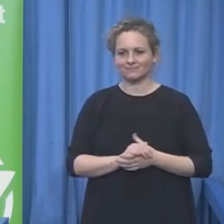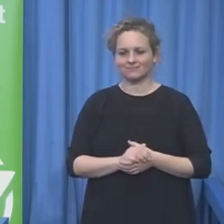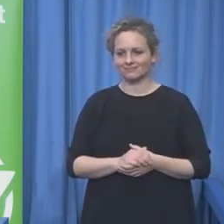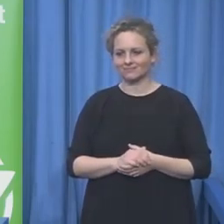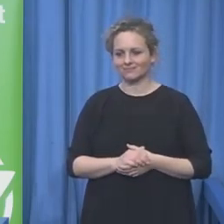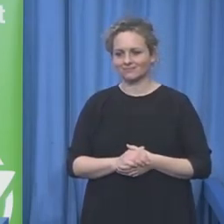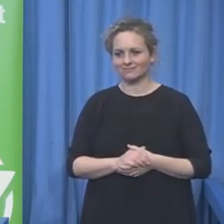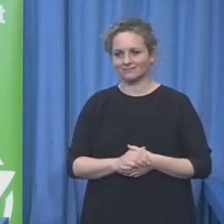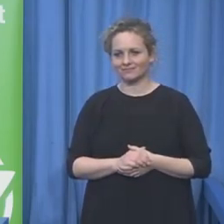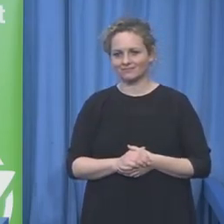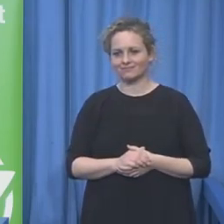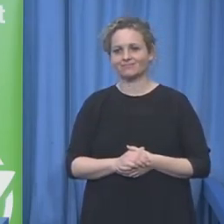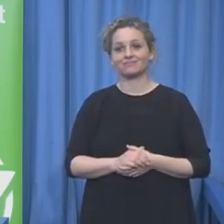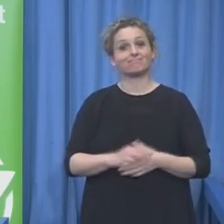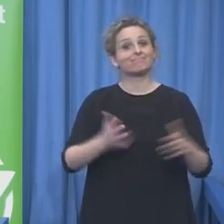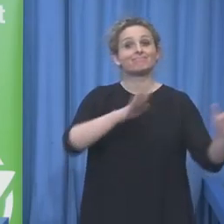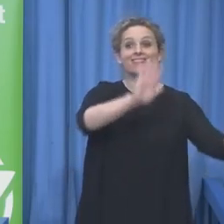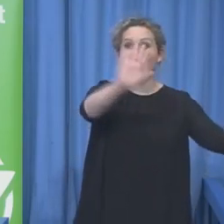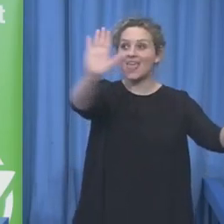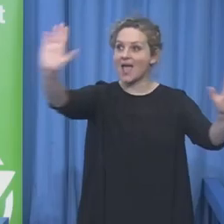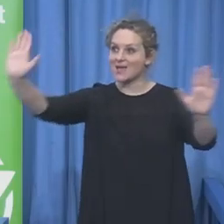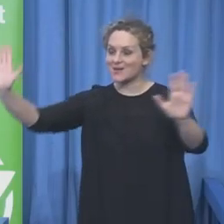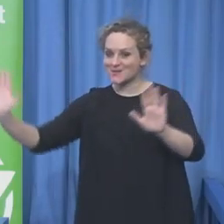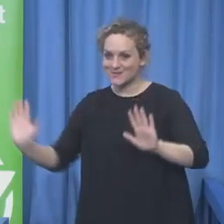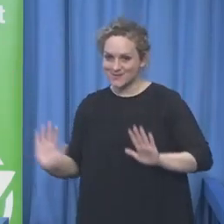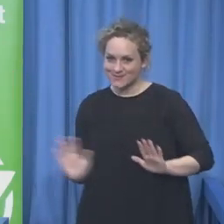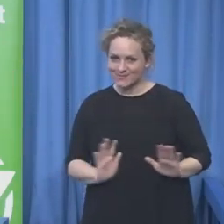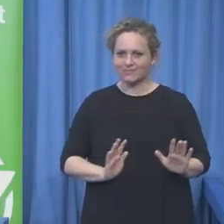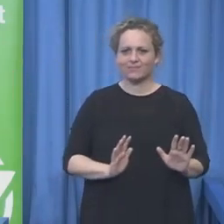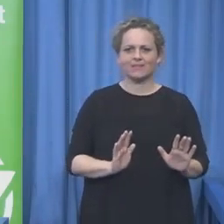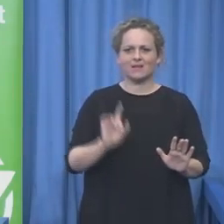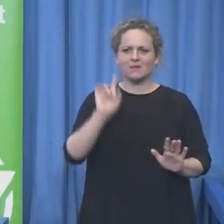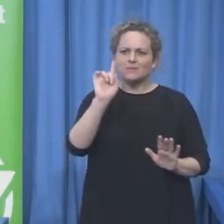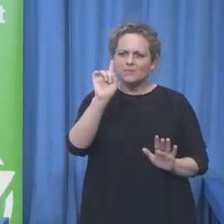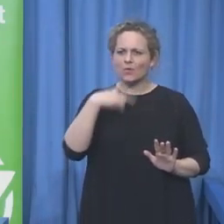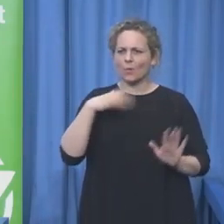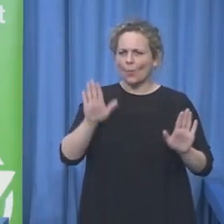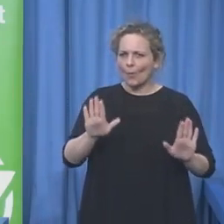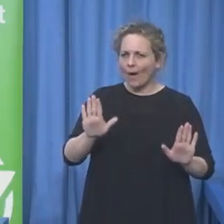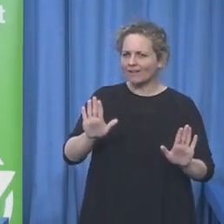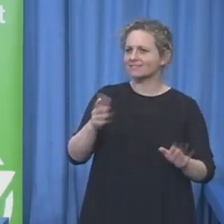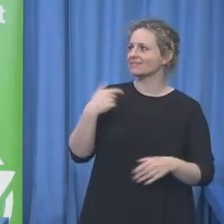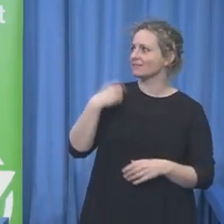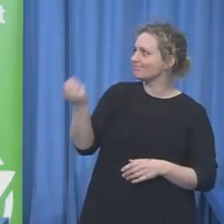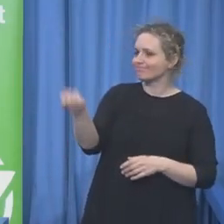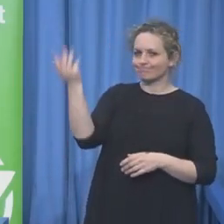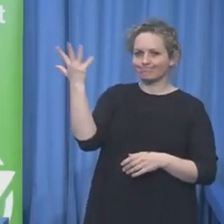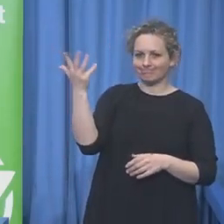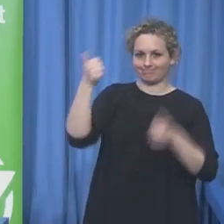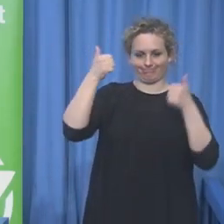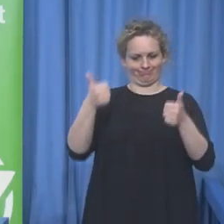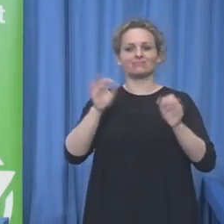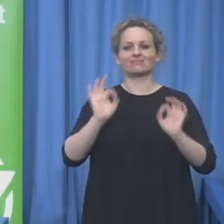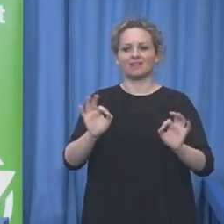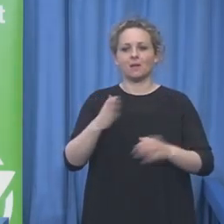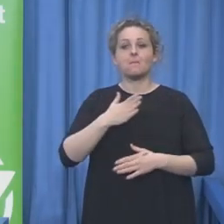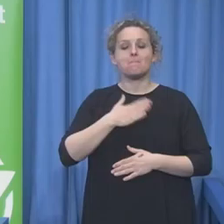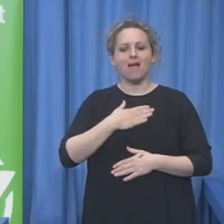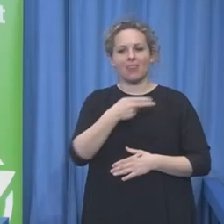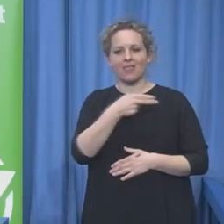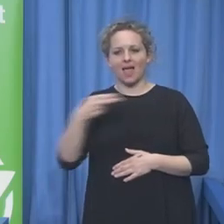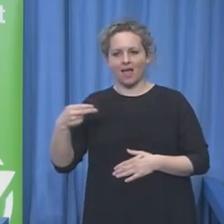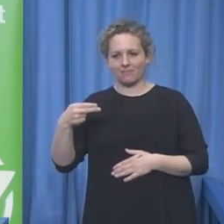hi, everybody. Can you get the presentation up? Perfect. Again, my name is Irad. I'm the founder and